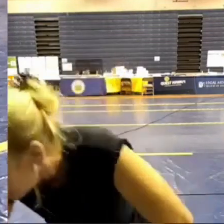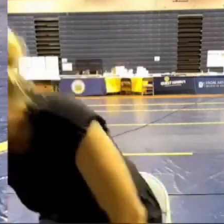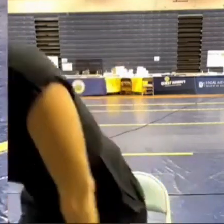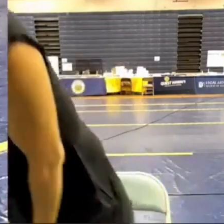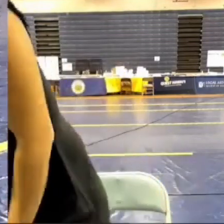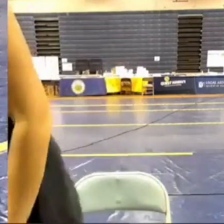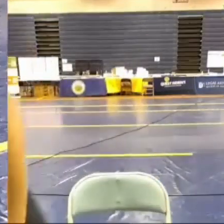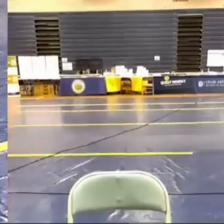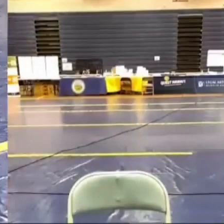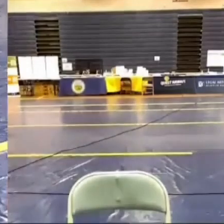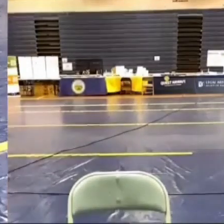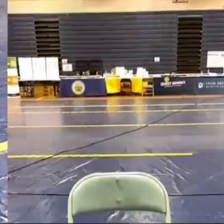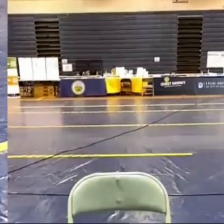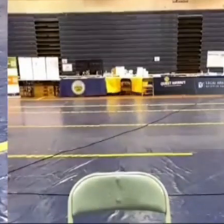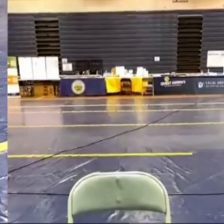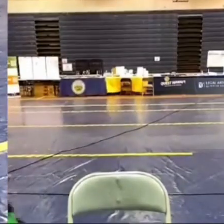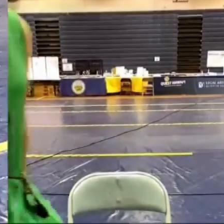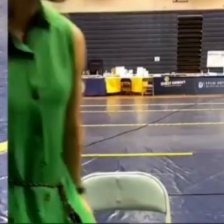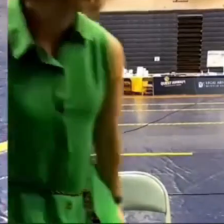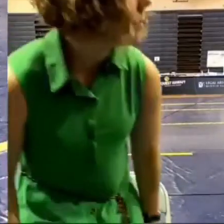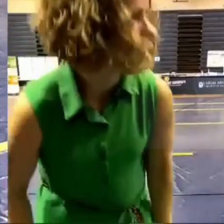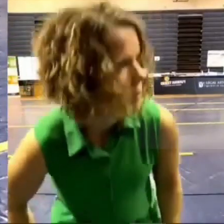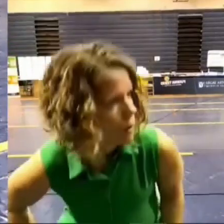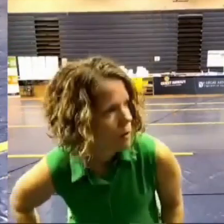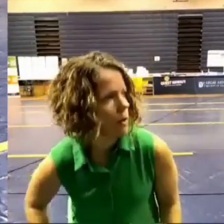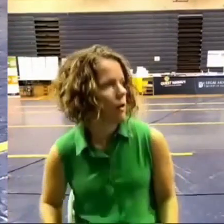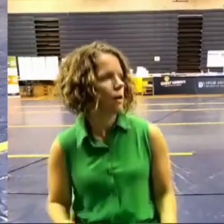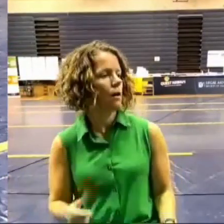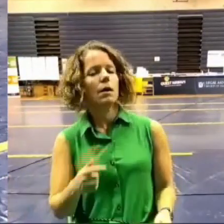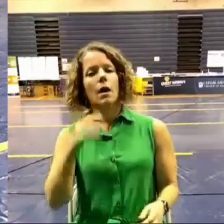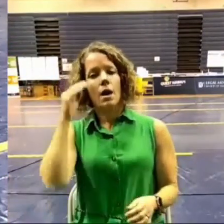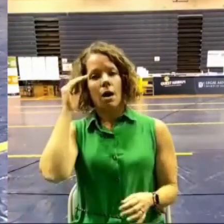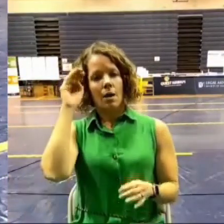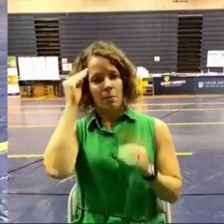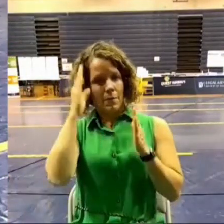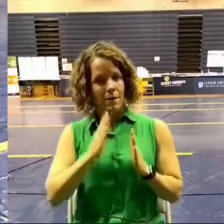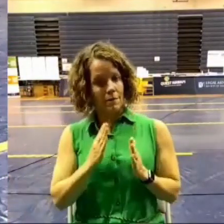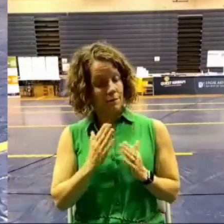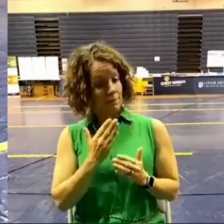Thank you. Thank you for keeping that short, Jeremy.